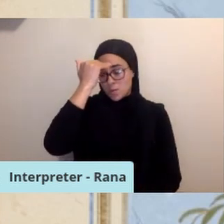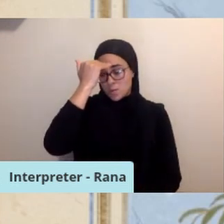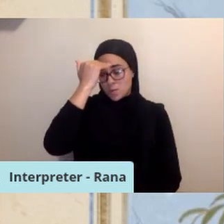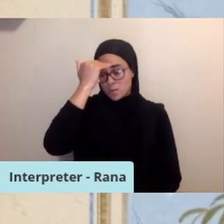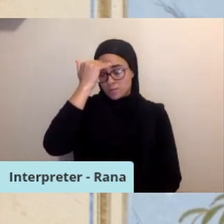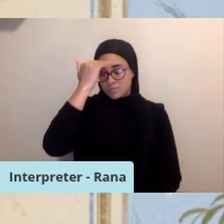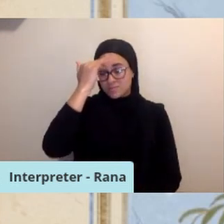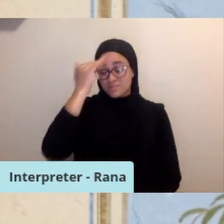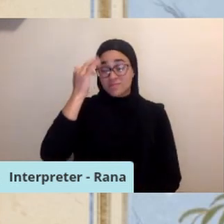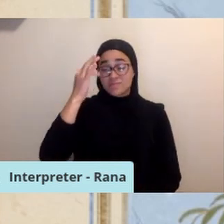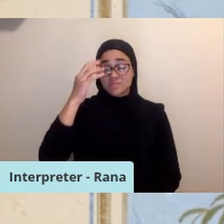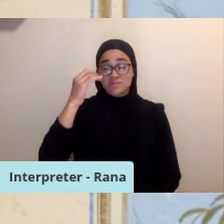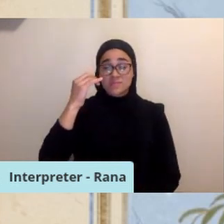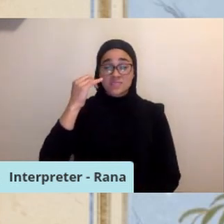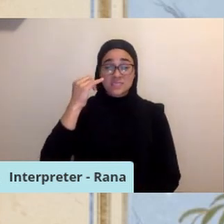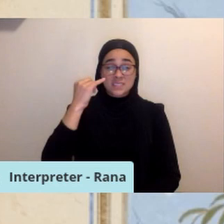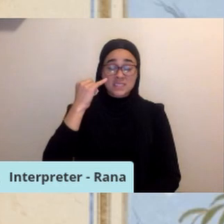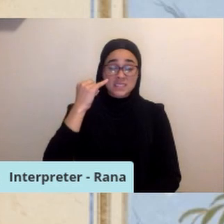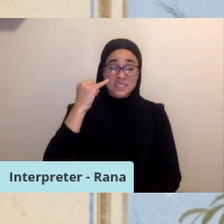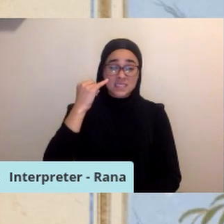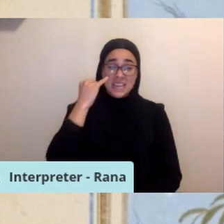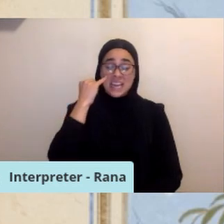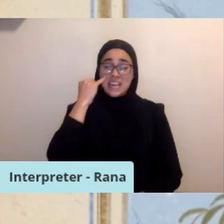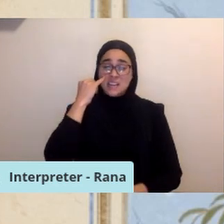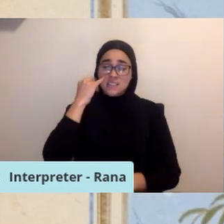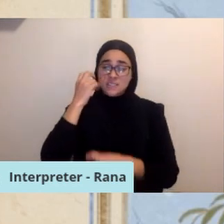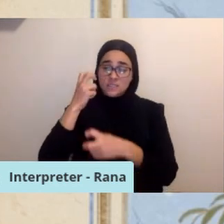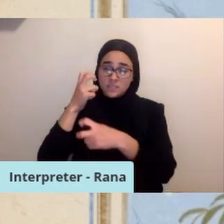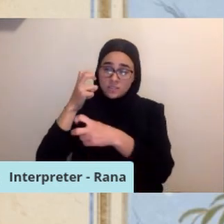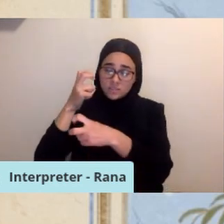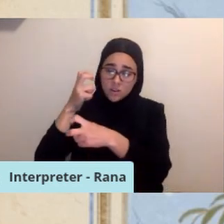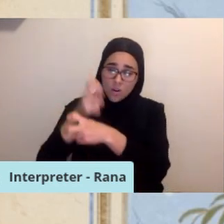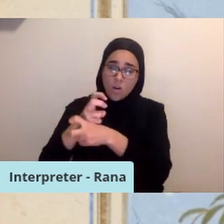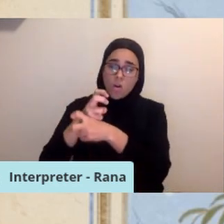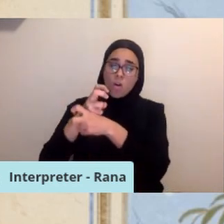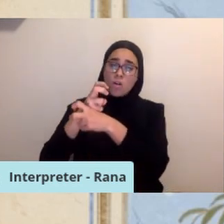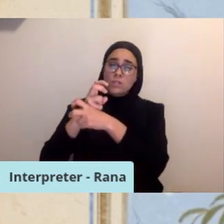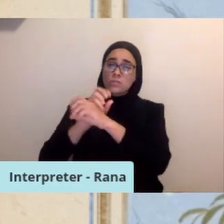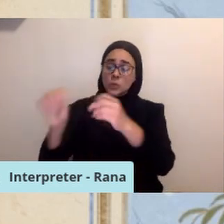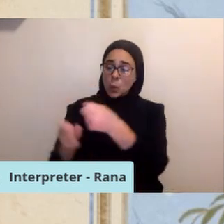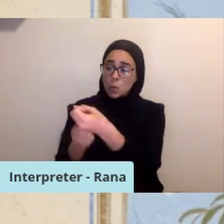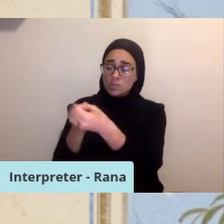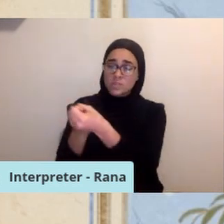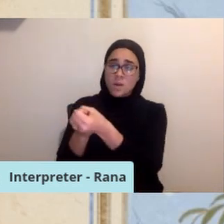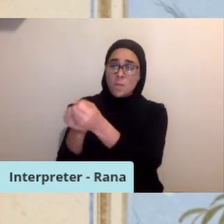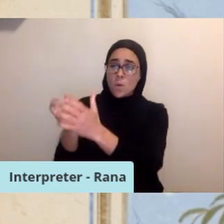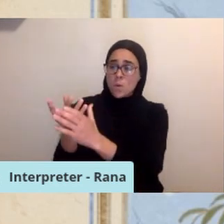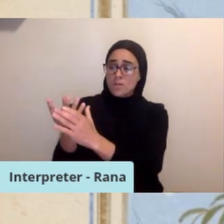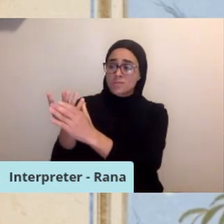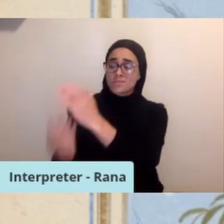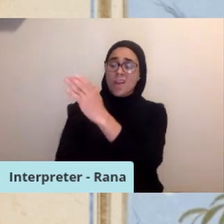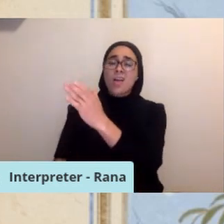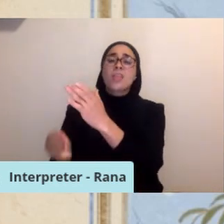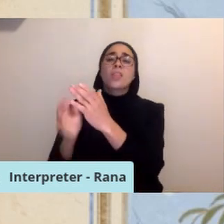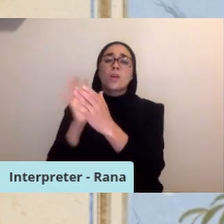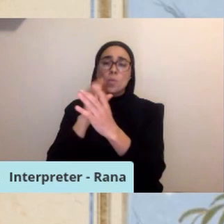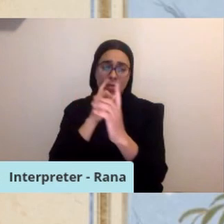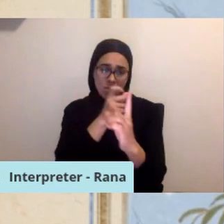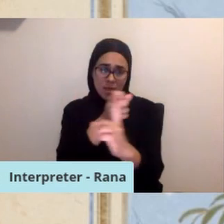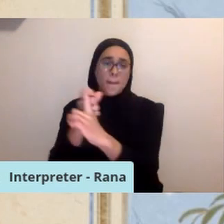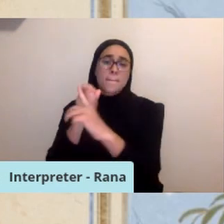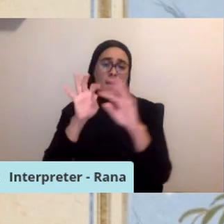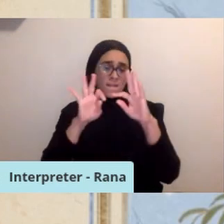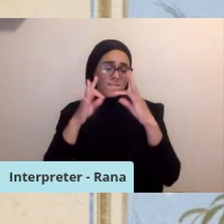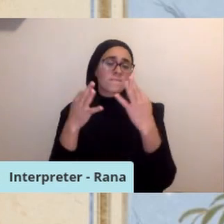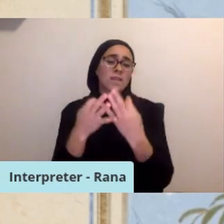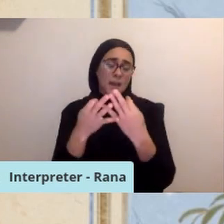unsupported time of death is difficult, potent, difficult healing for family members. So